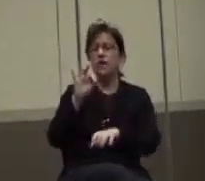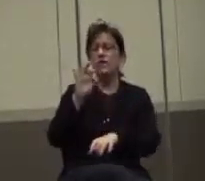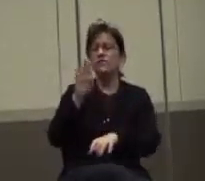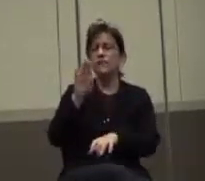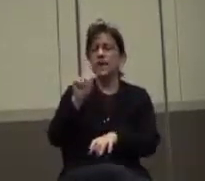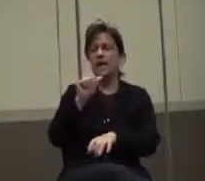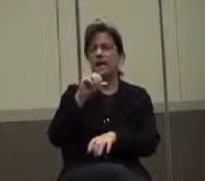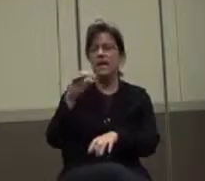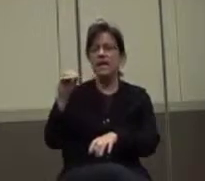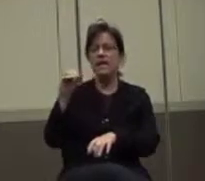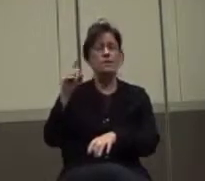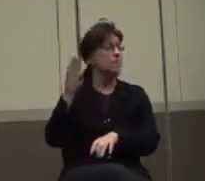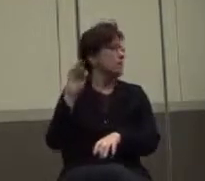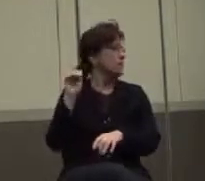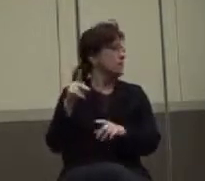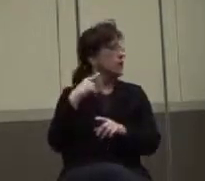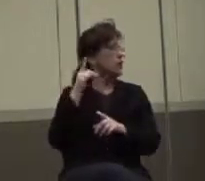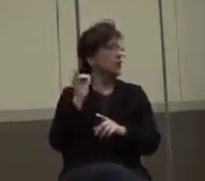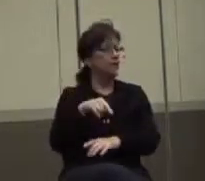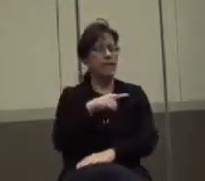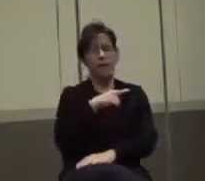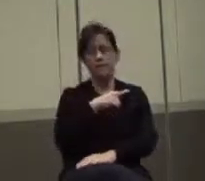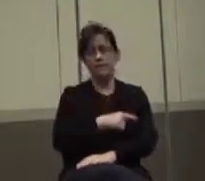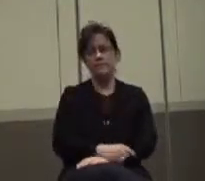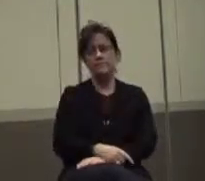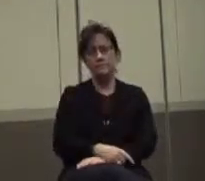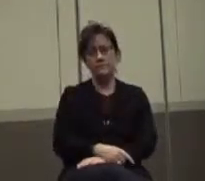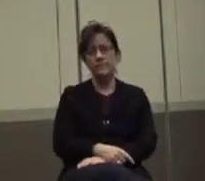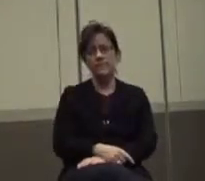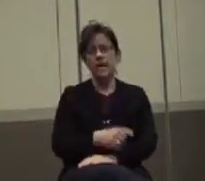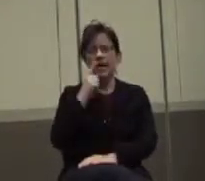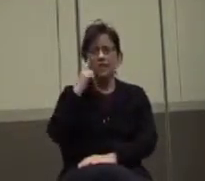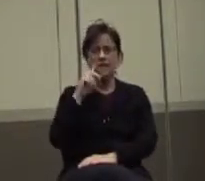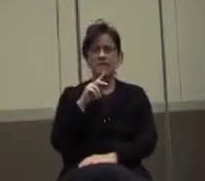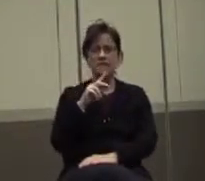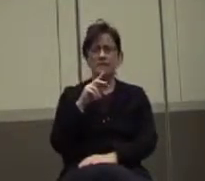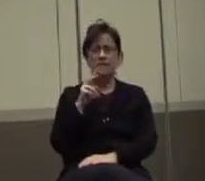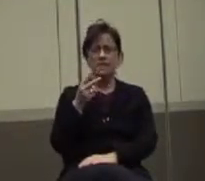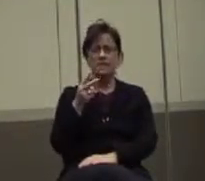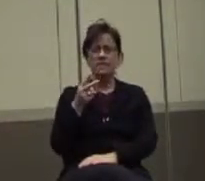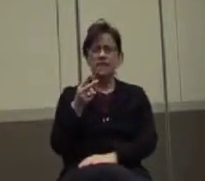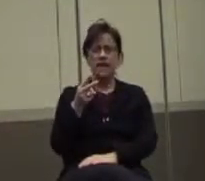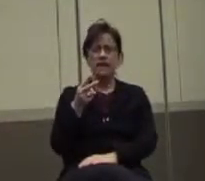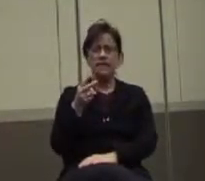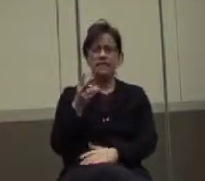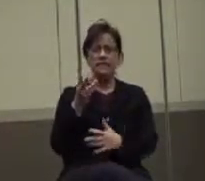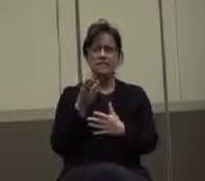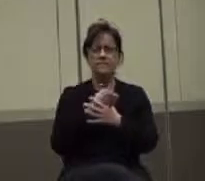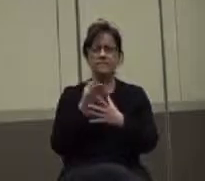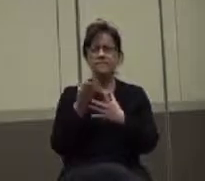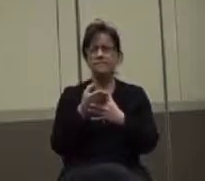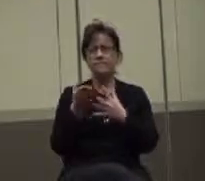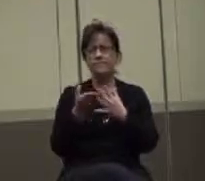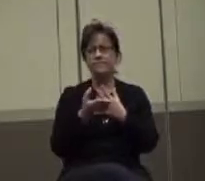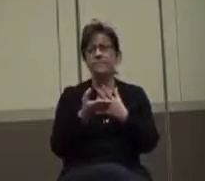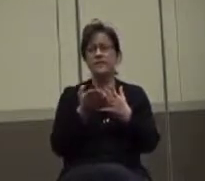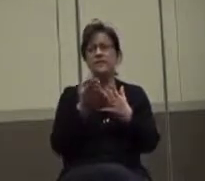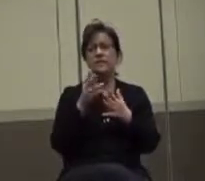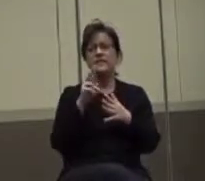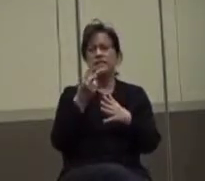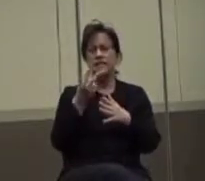sheet. Okay, I think it's a second packet of handouts that are, so go to the second after the